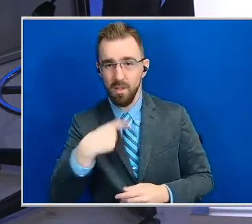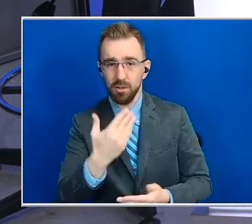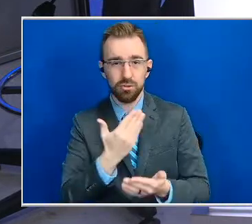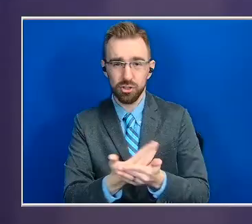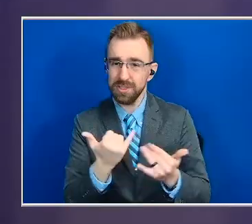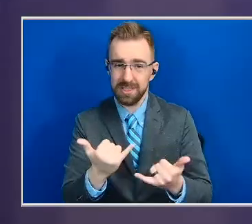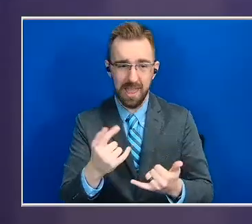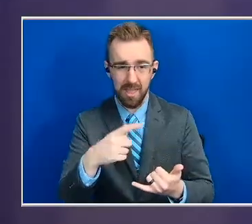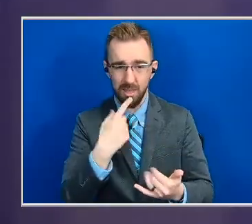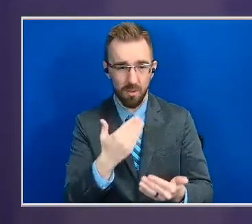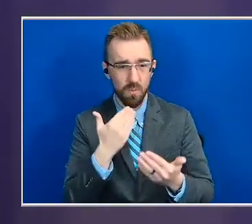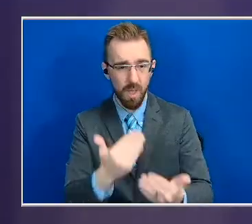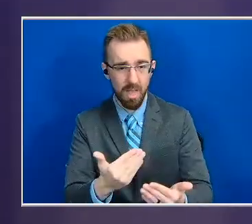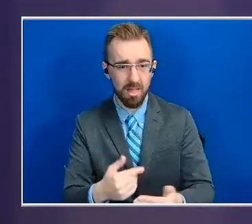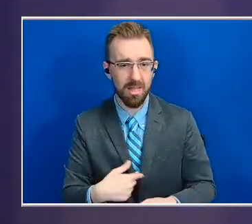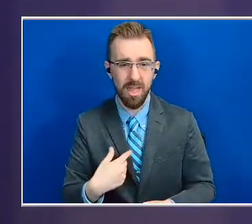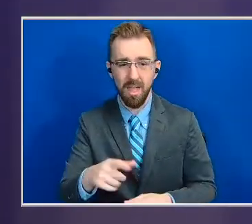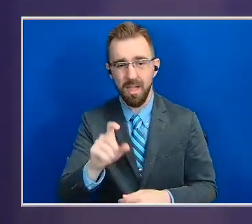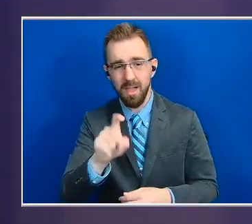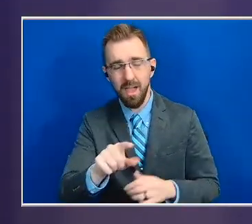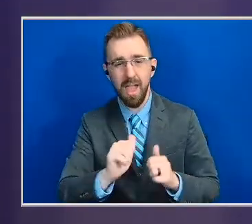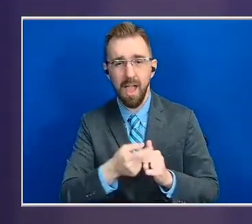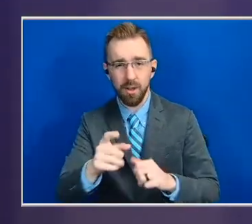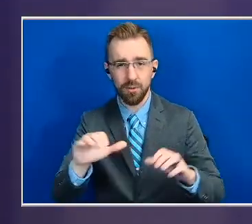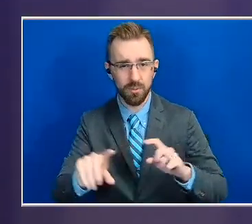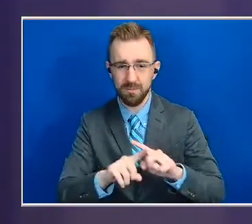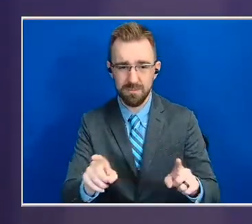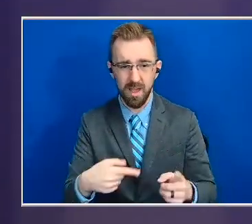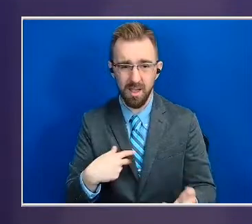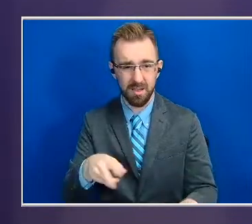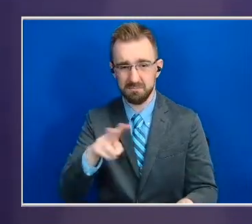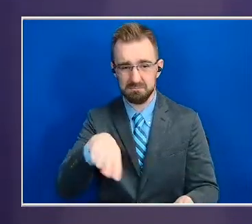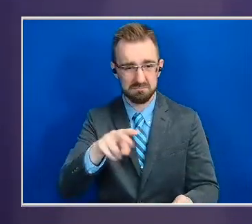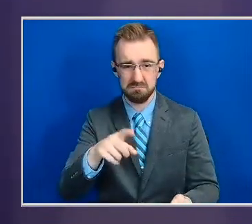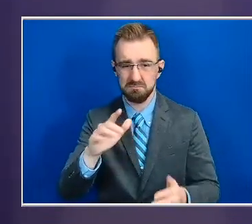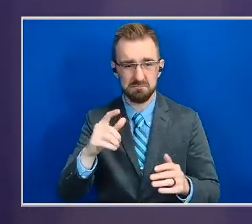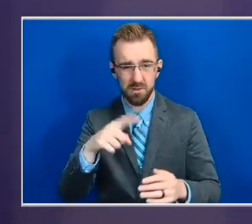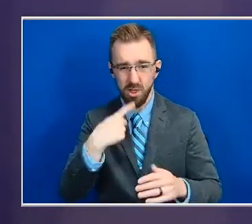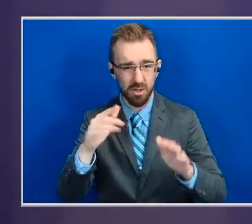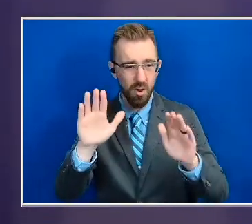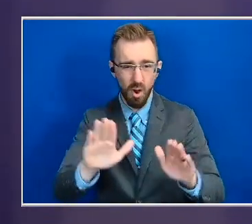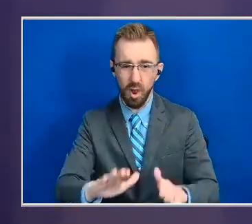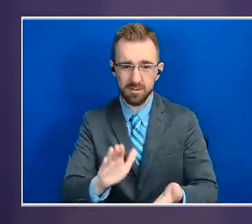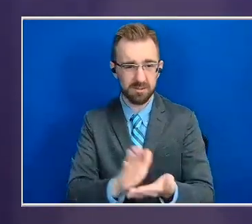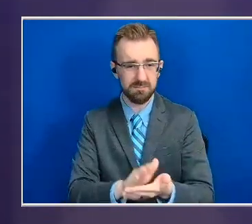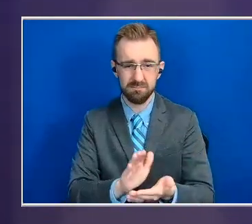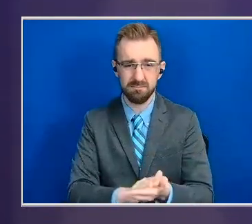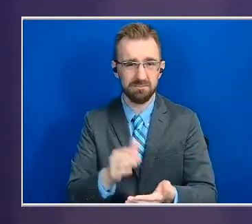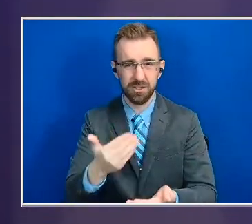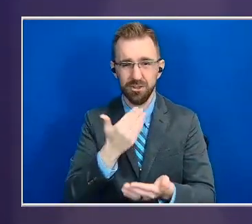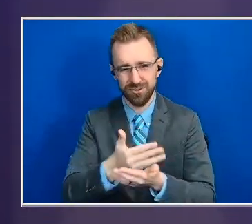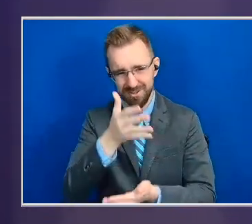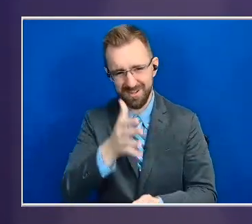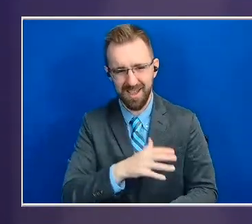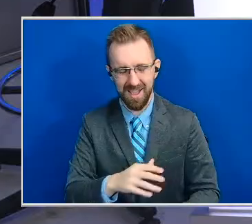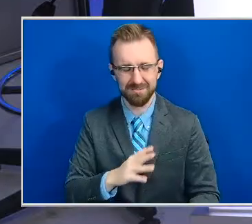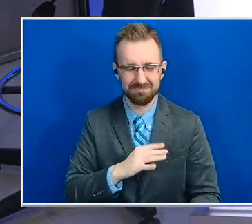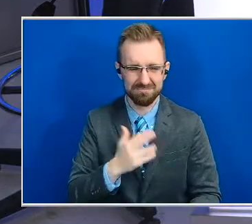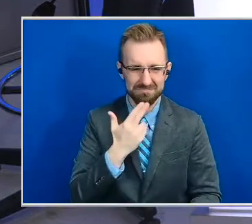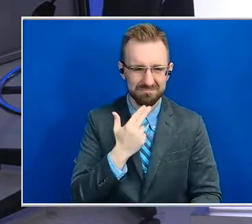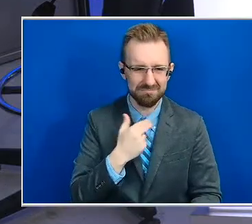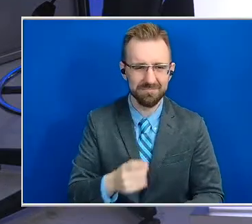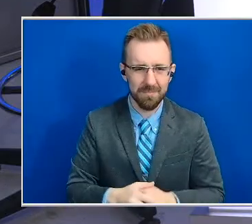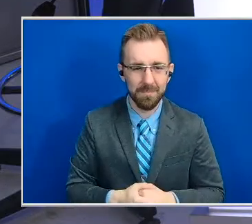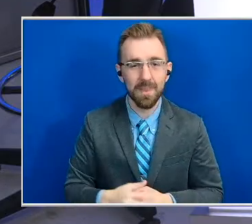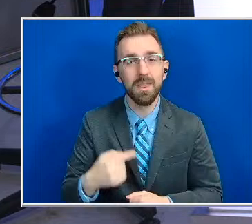and I got a question here about how you're doing, but I'm just going to say you're doing awesome. Well done. You are such a good guy. Now, we mentioned that you